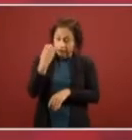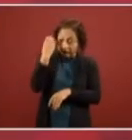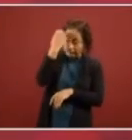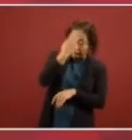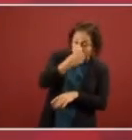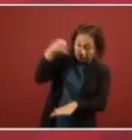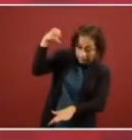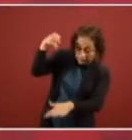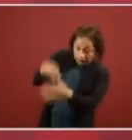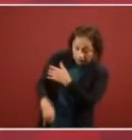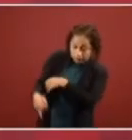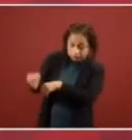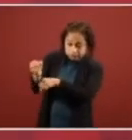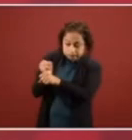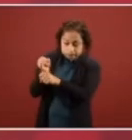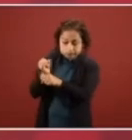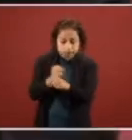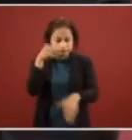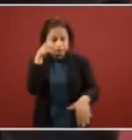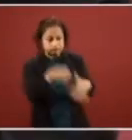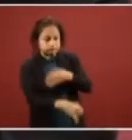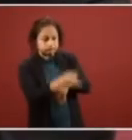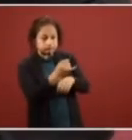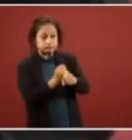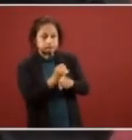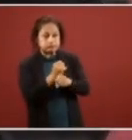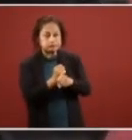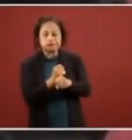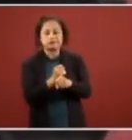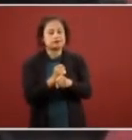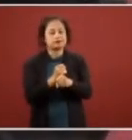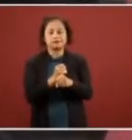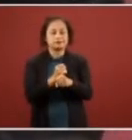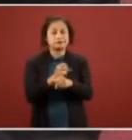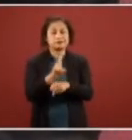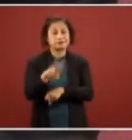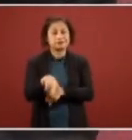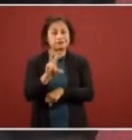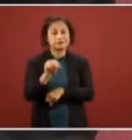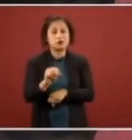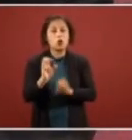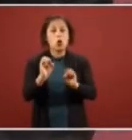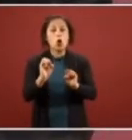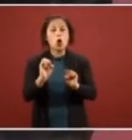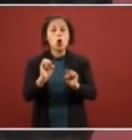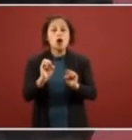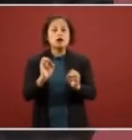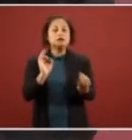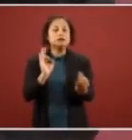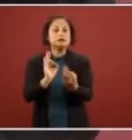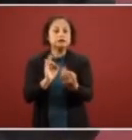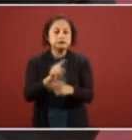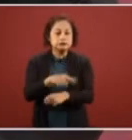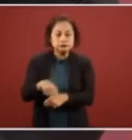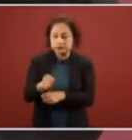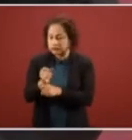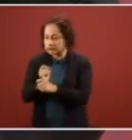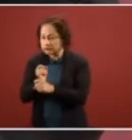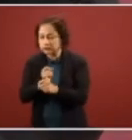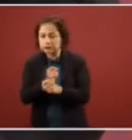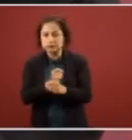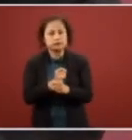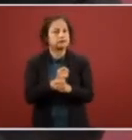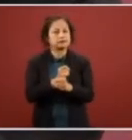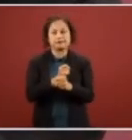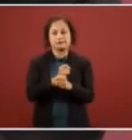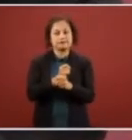tan frecuentes. Or so frequent. Porque ya están en otras cosas. Because then they get involved in pero other things. But si es